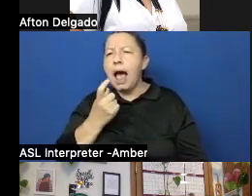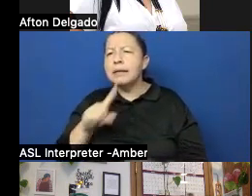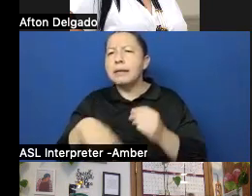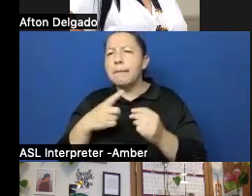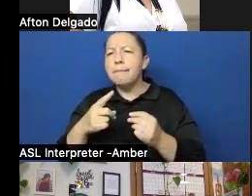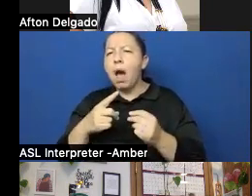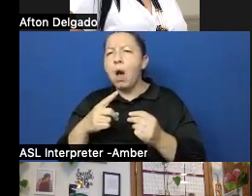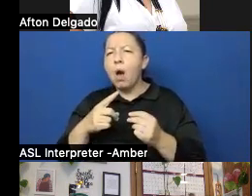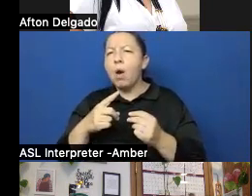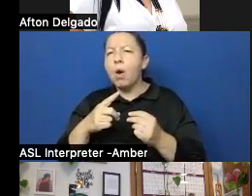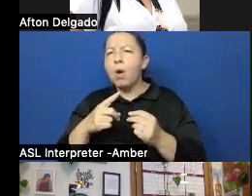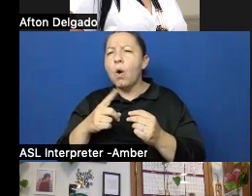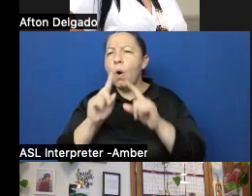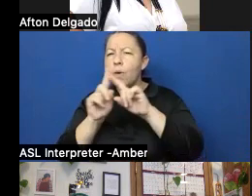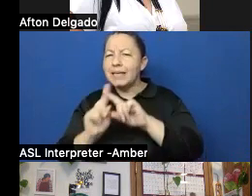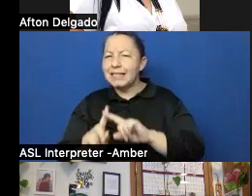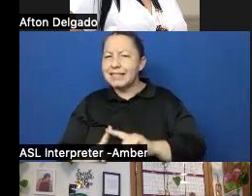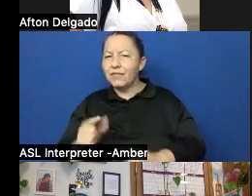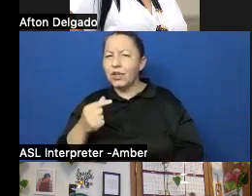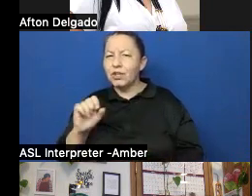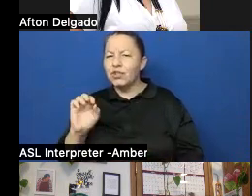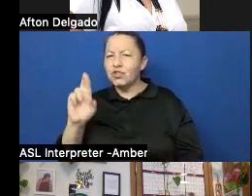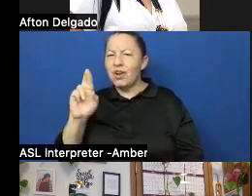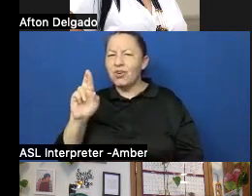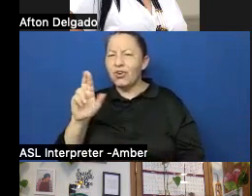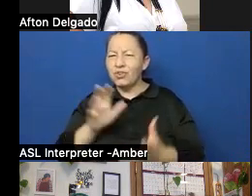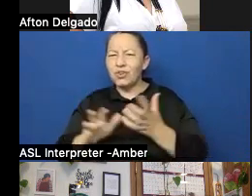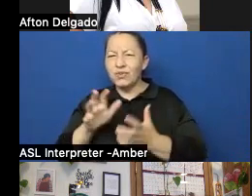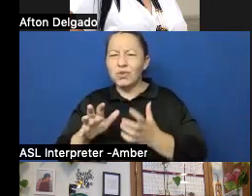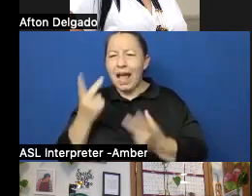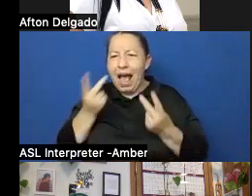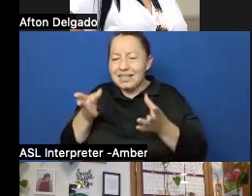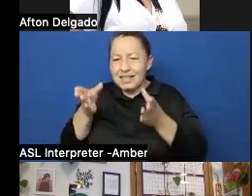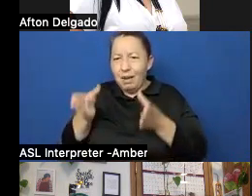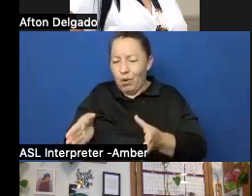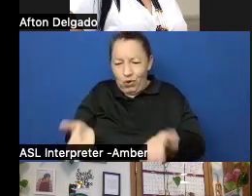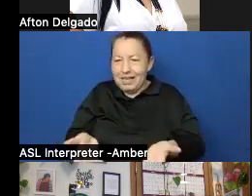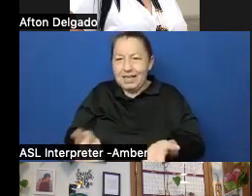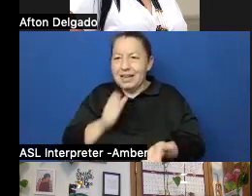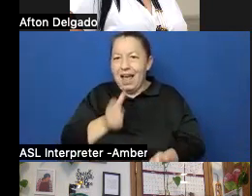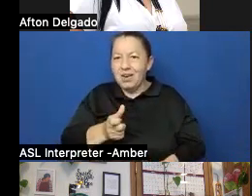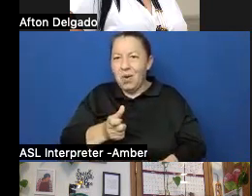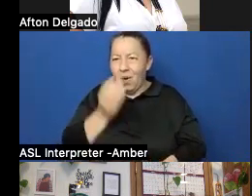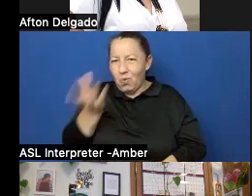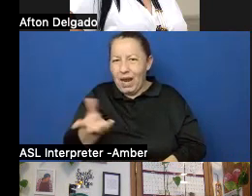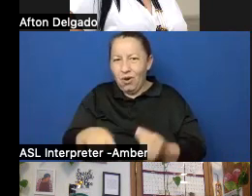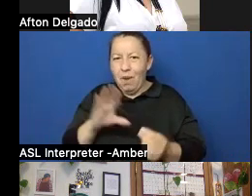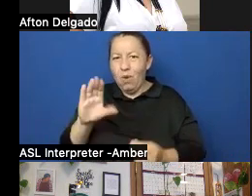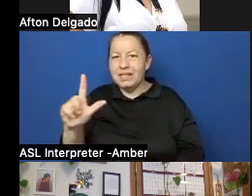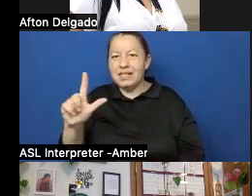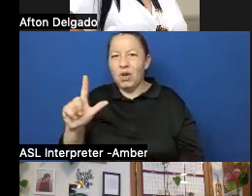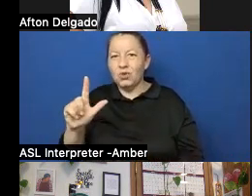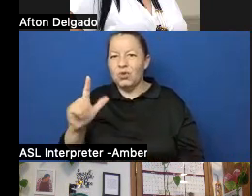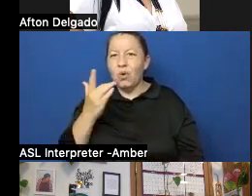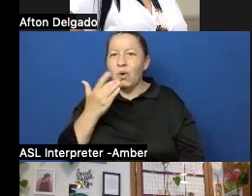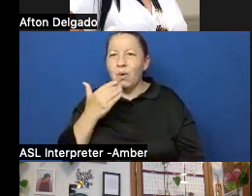all of these genders are confusing. I'm seeing a person as a person, and I really don't necessarily care about their sexual preference. So why is it